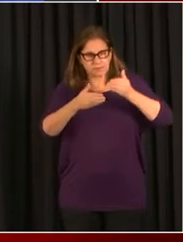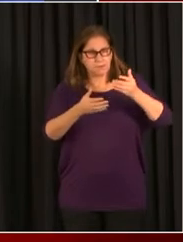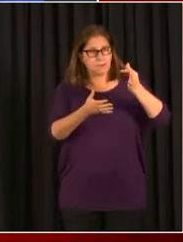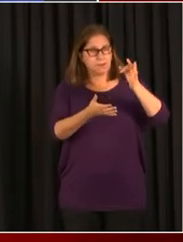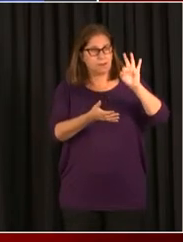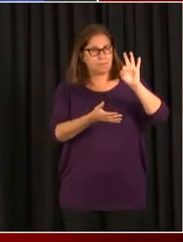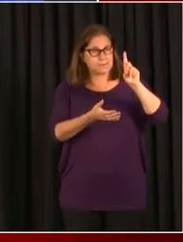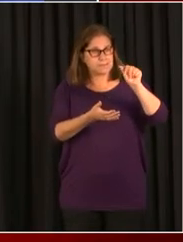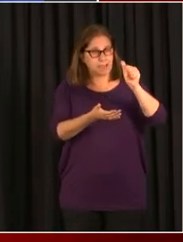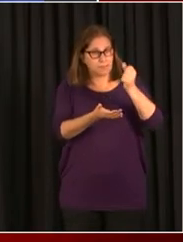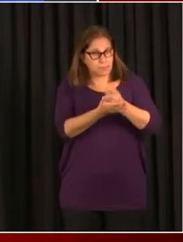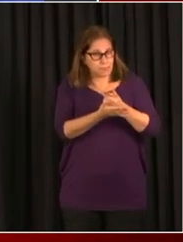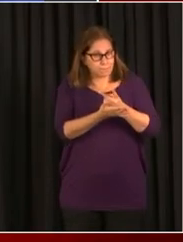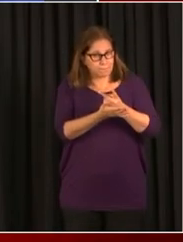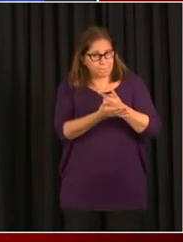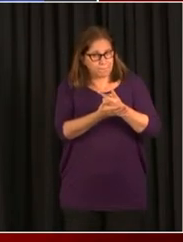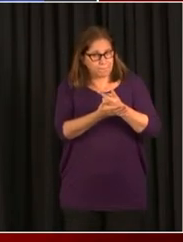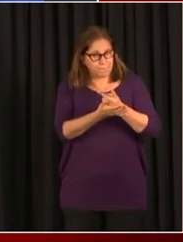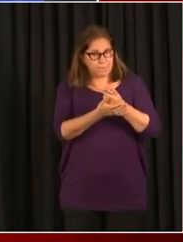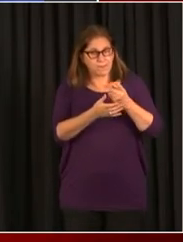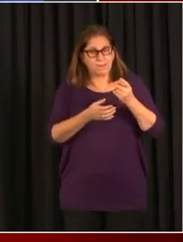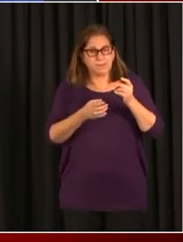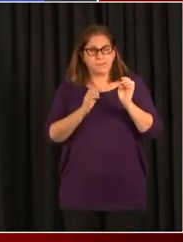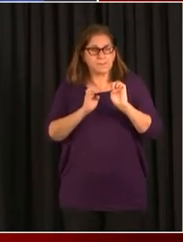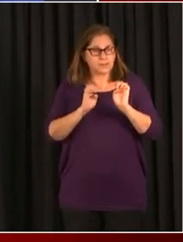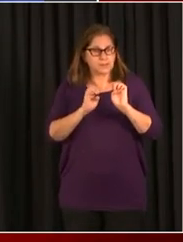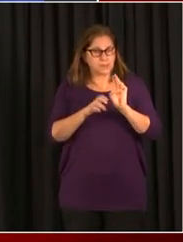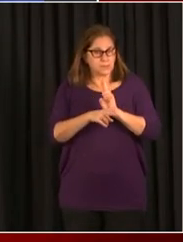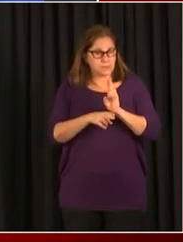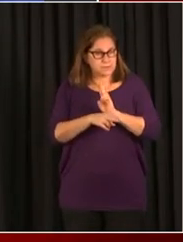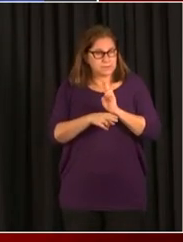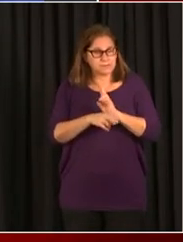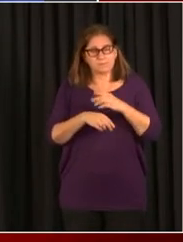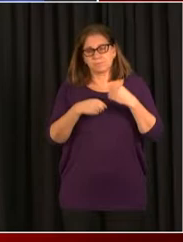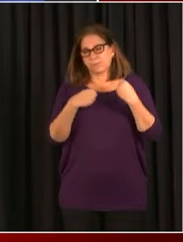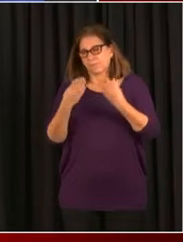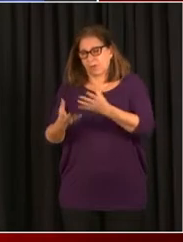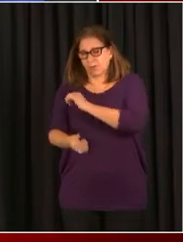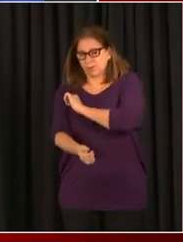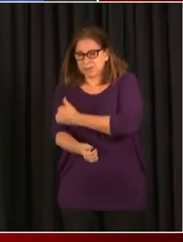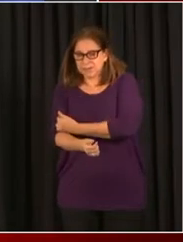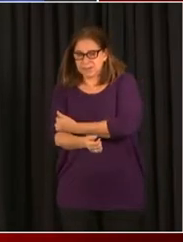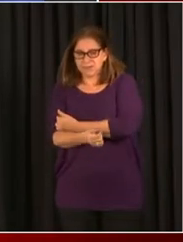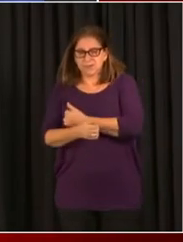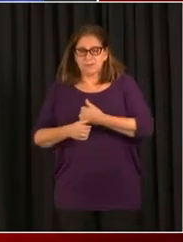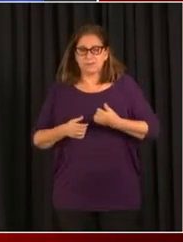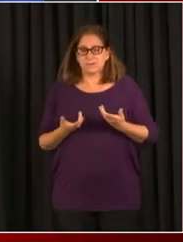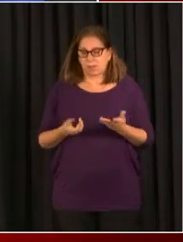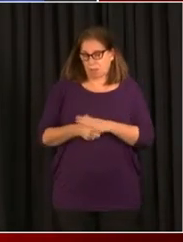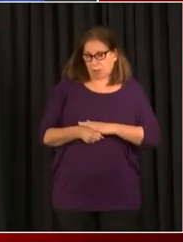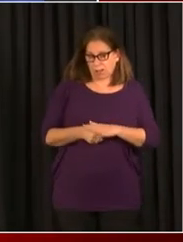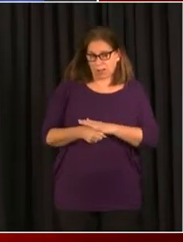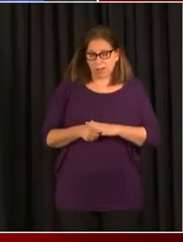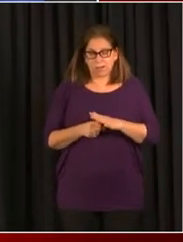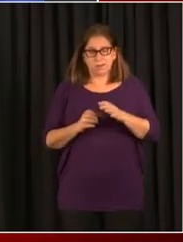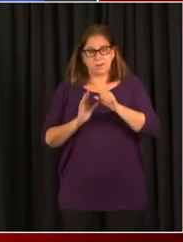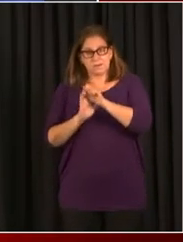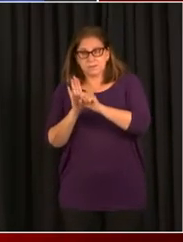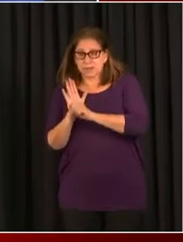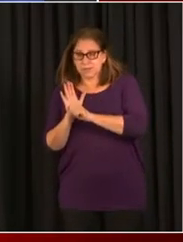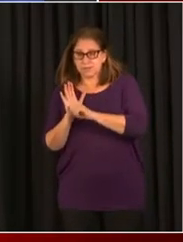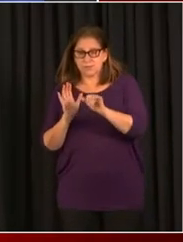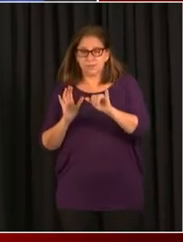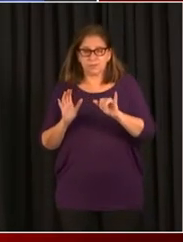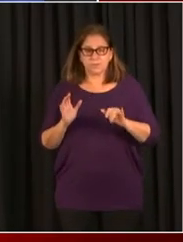licensure or emergency use authorization. State and local authorities will not have to